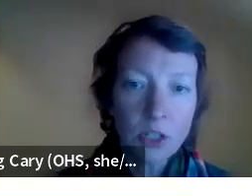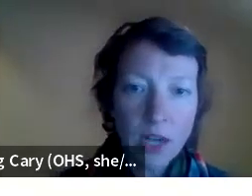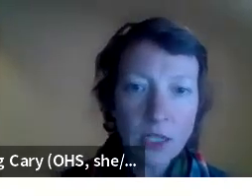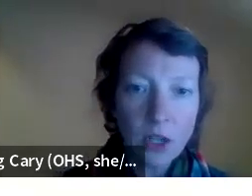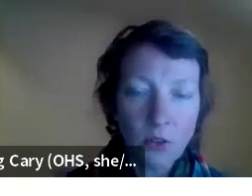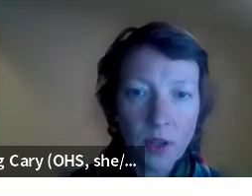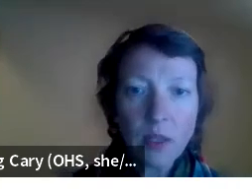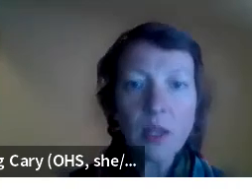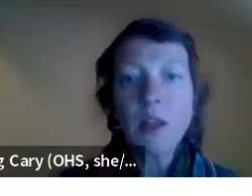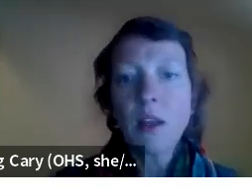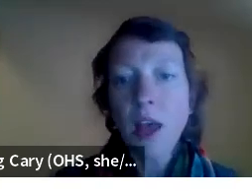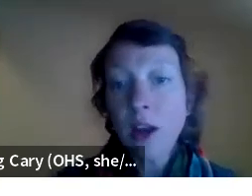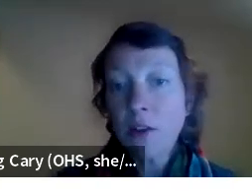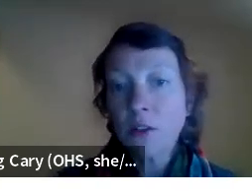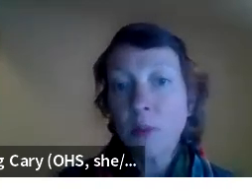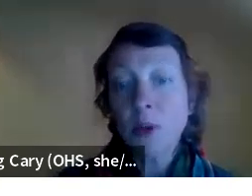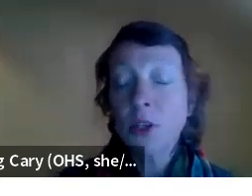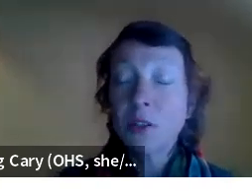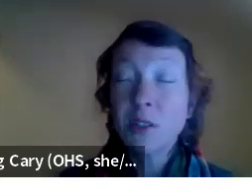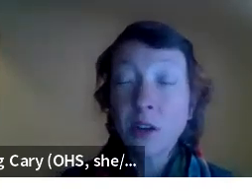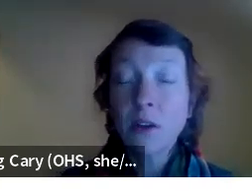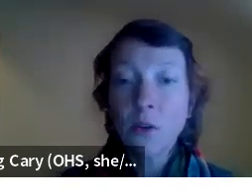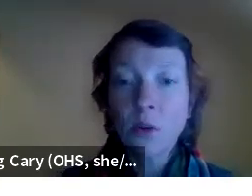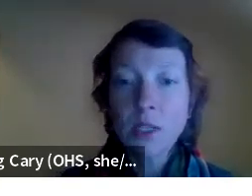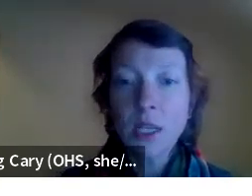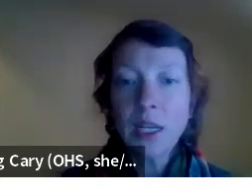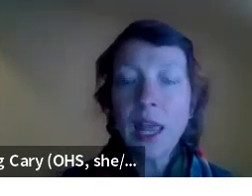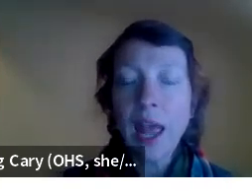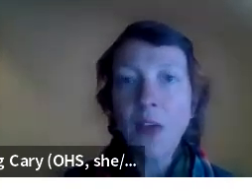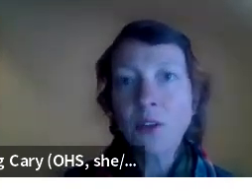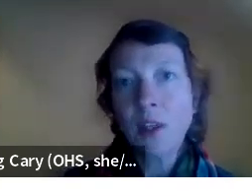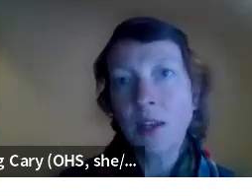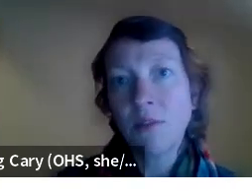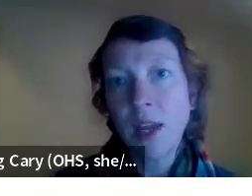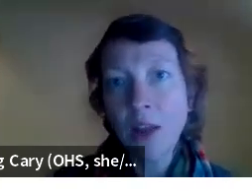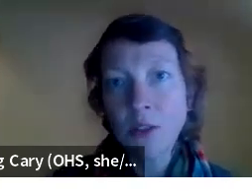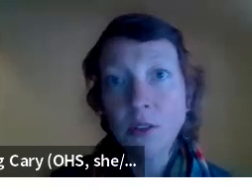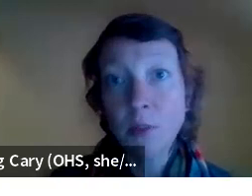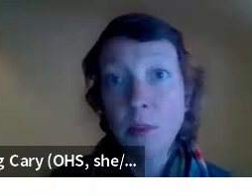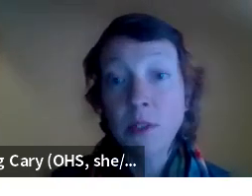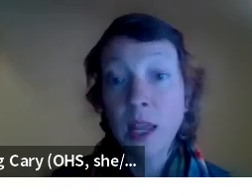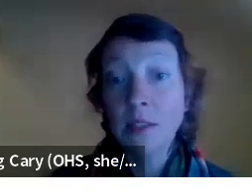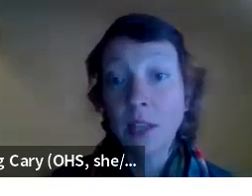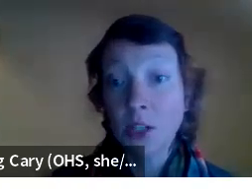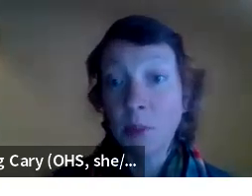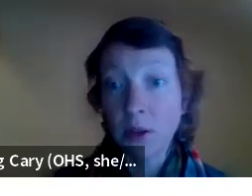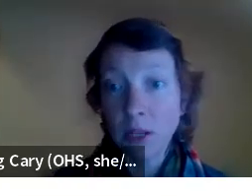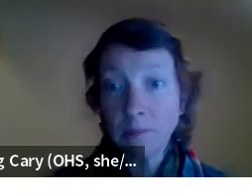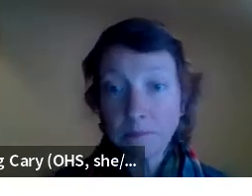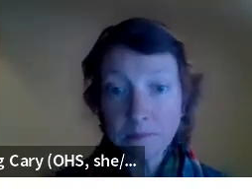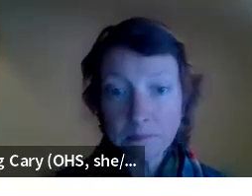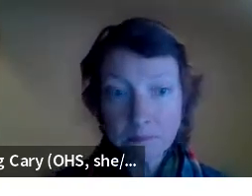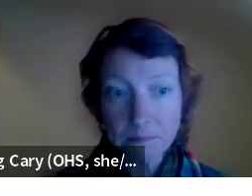has contracted COVID, other household members should start their quarantine after the end of that household member's isolation